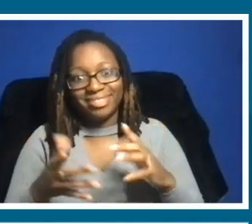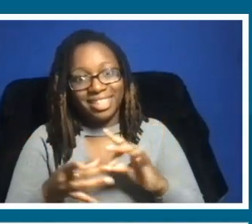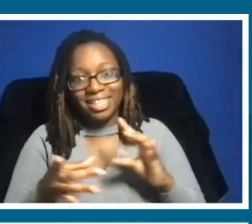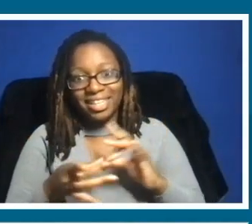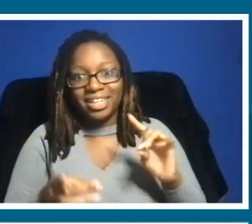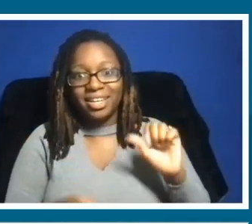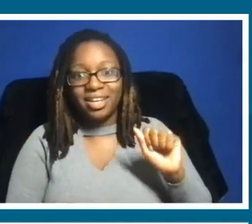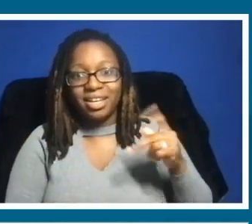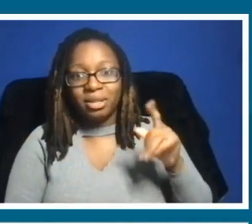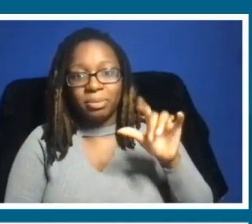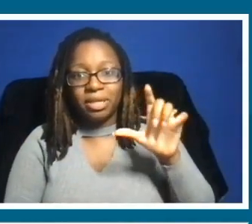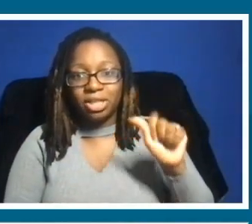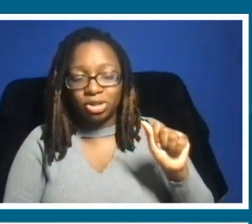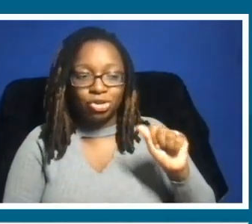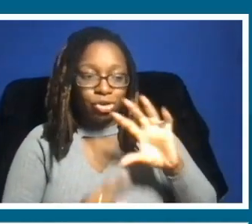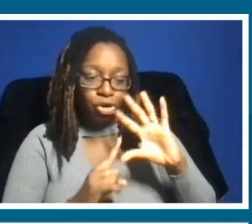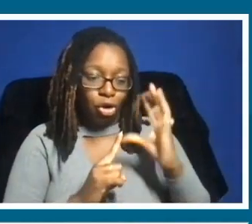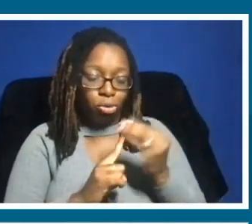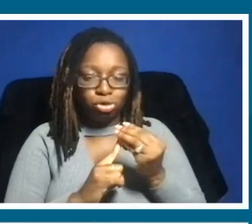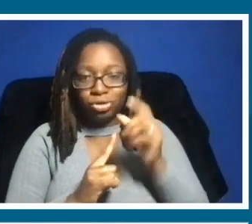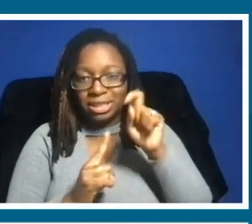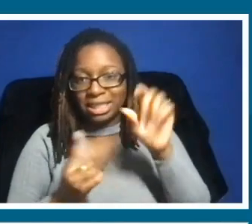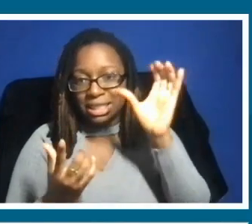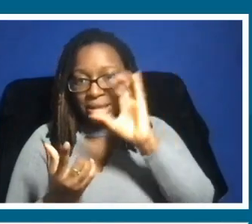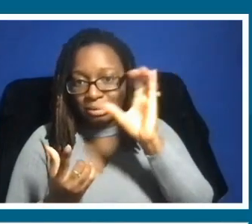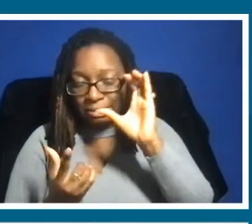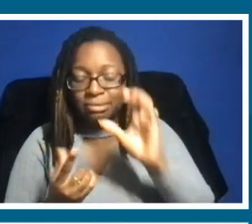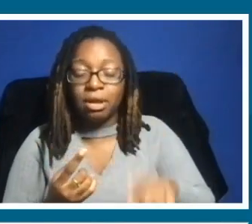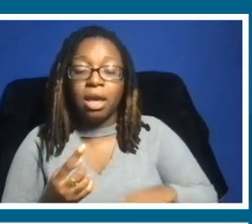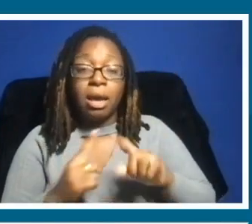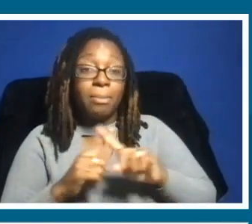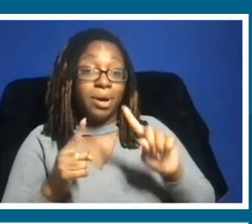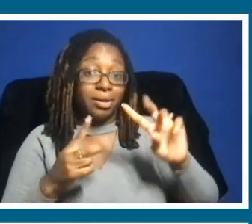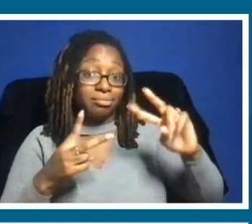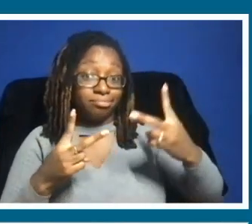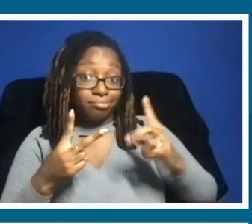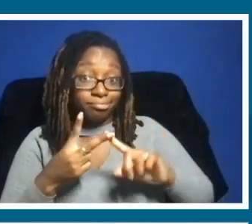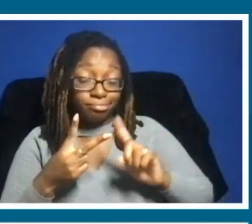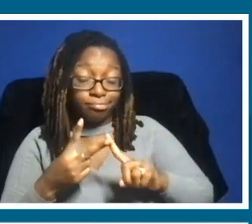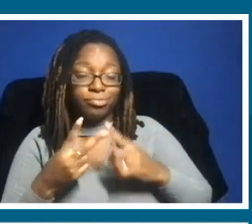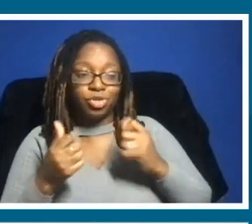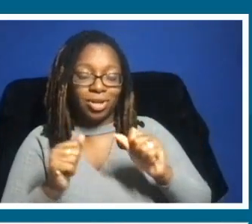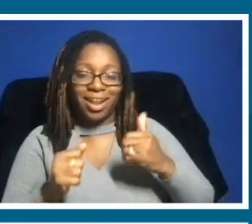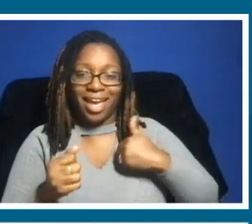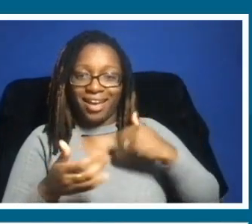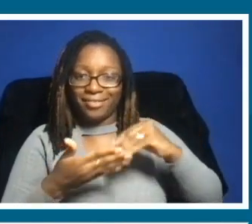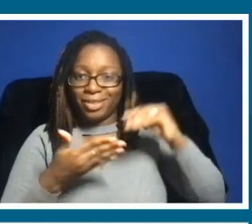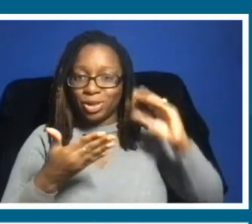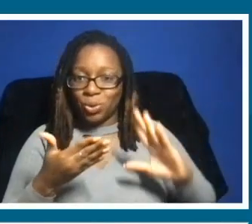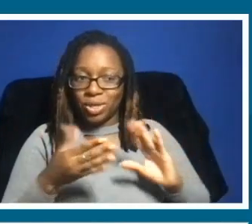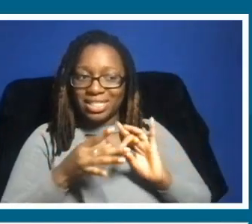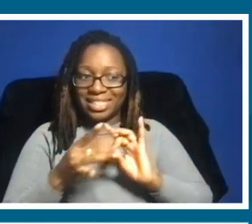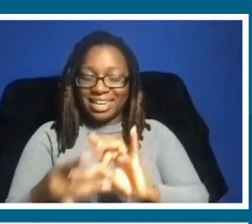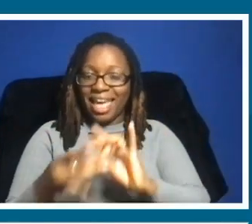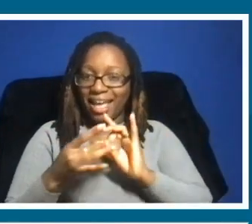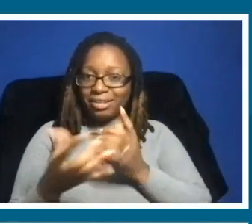but secondly, and to make connections for students with events that are happening very close to